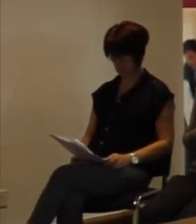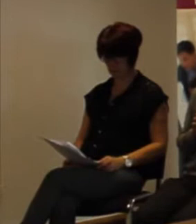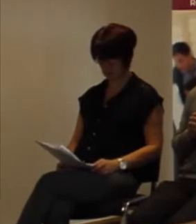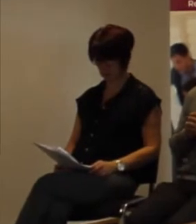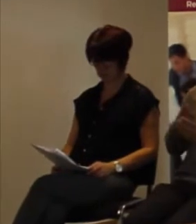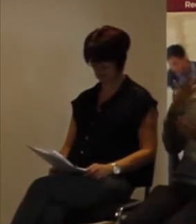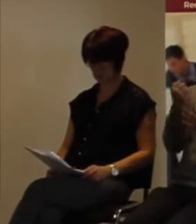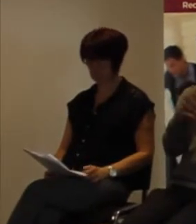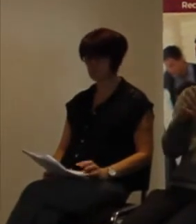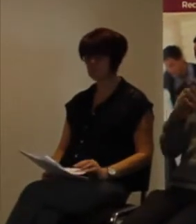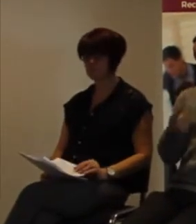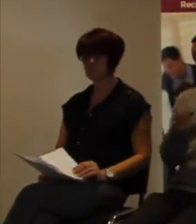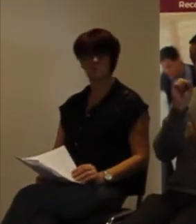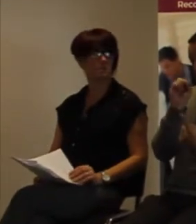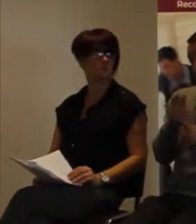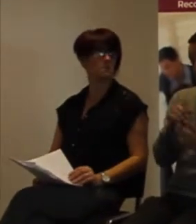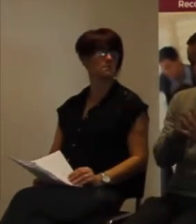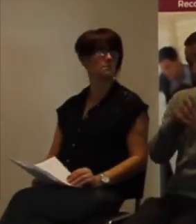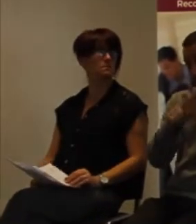5 main categories of assessment.